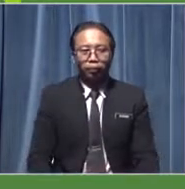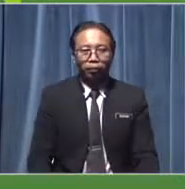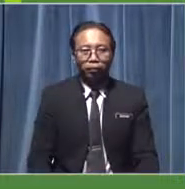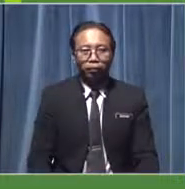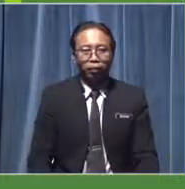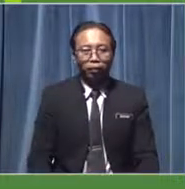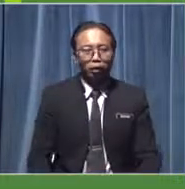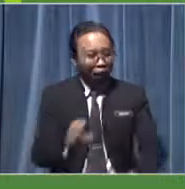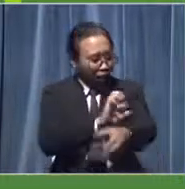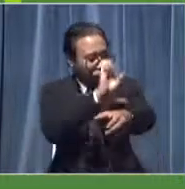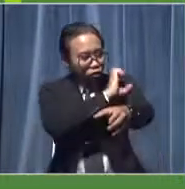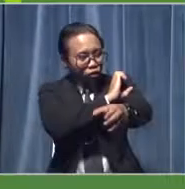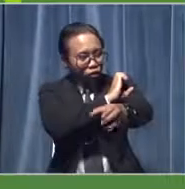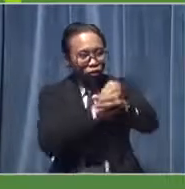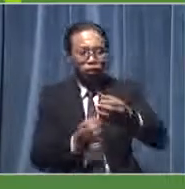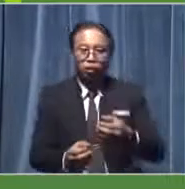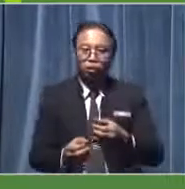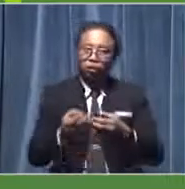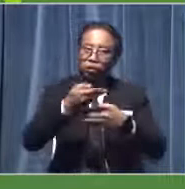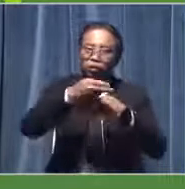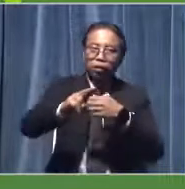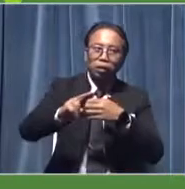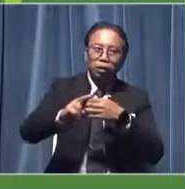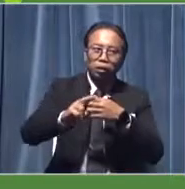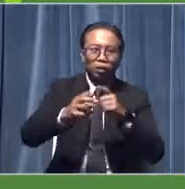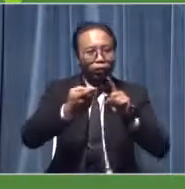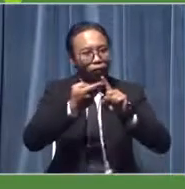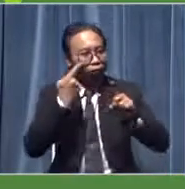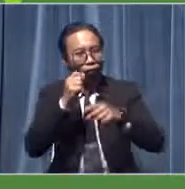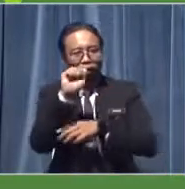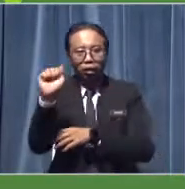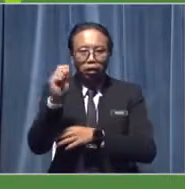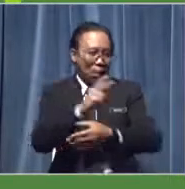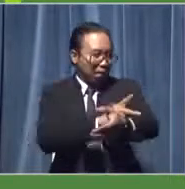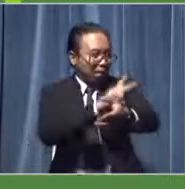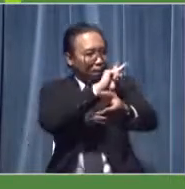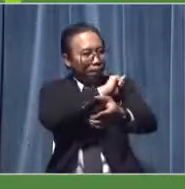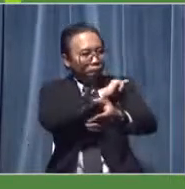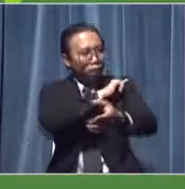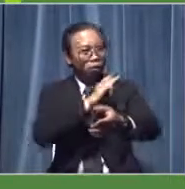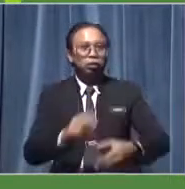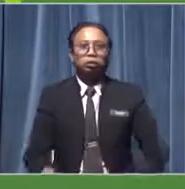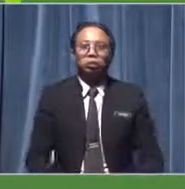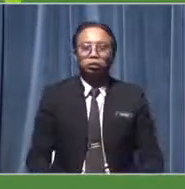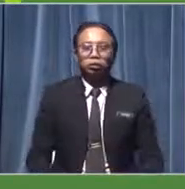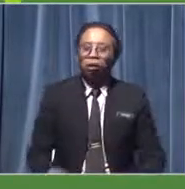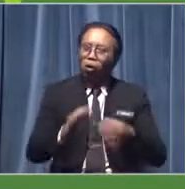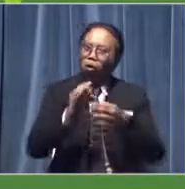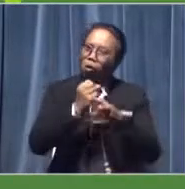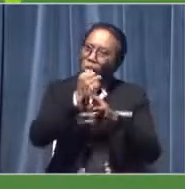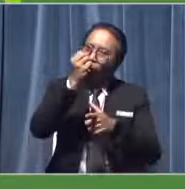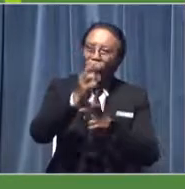Energy is supplied from a power supply or any other